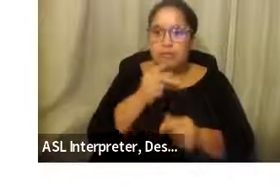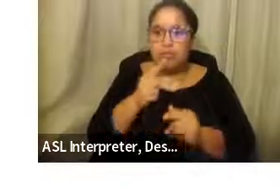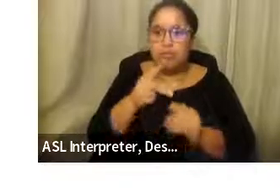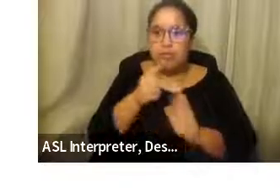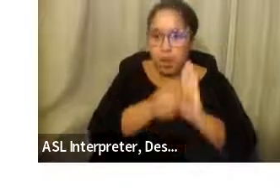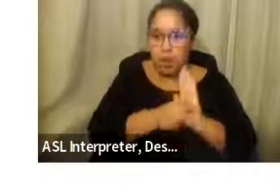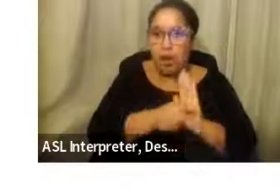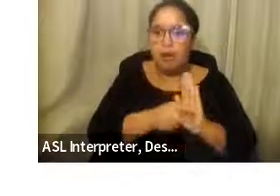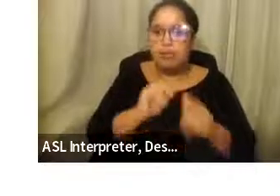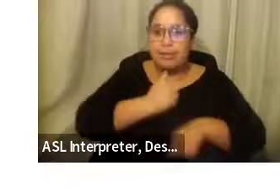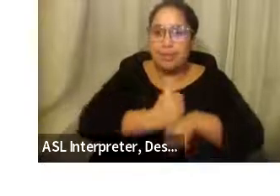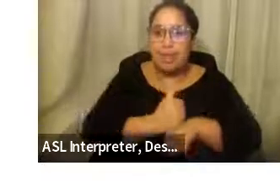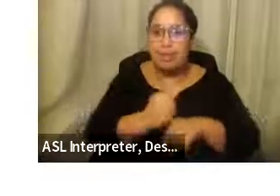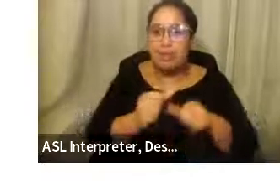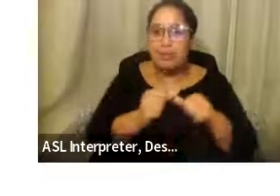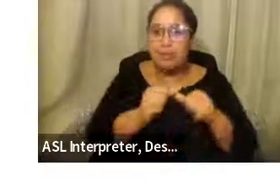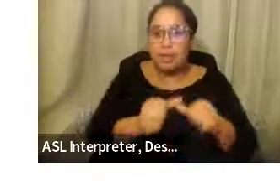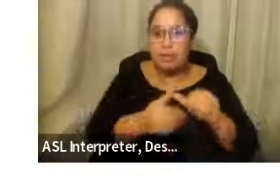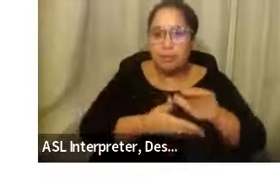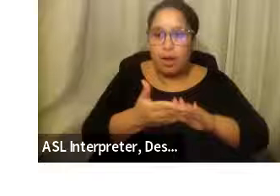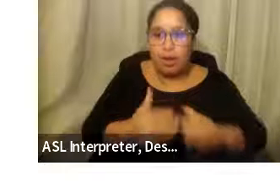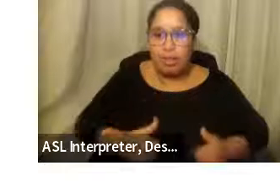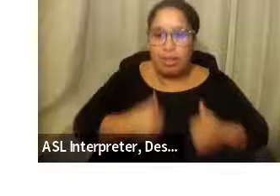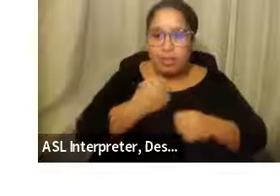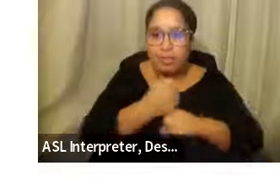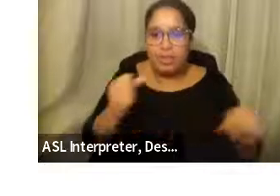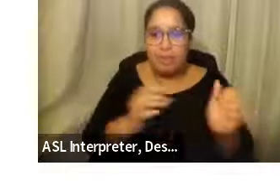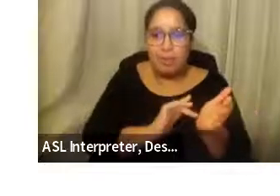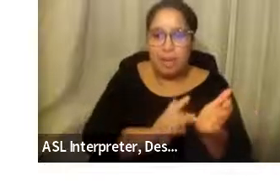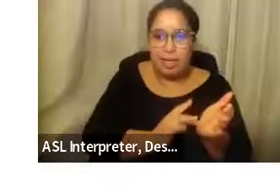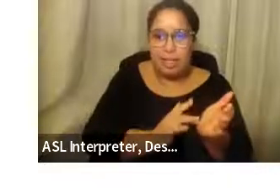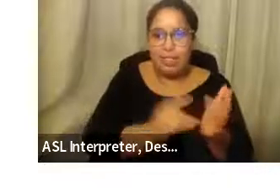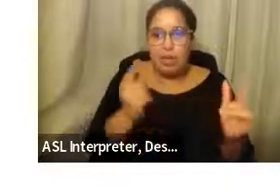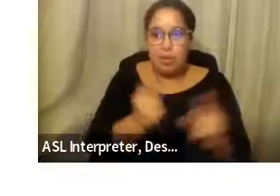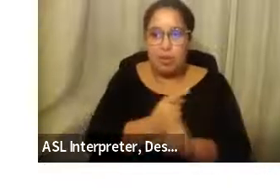However, I'm hoping that you can answer it a little bit more in terms of transfer of